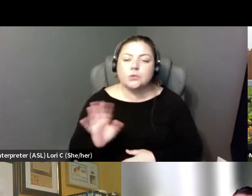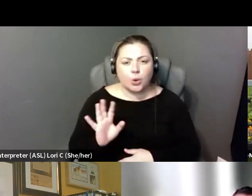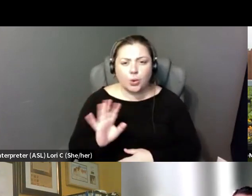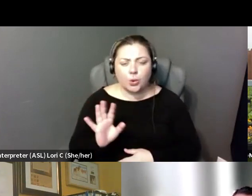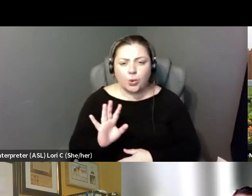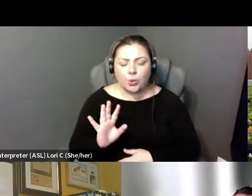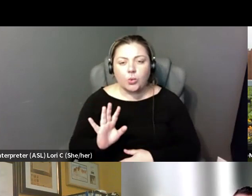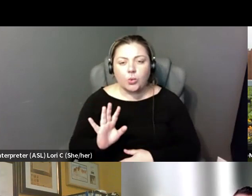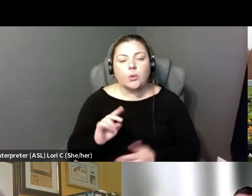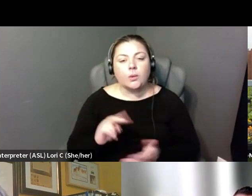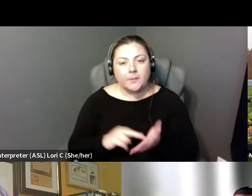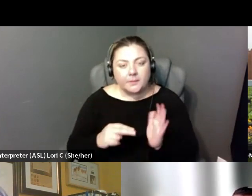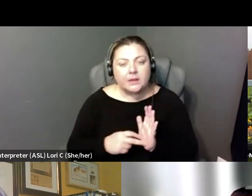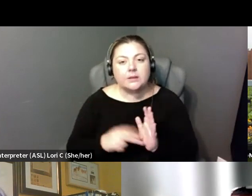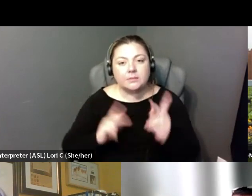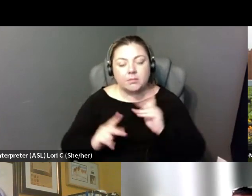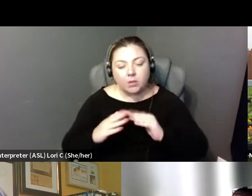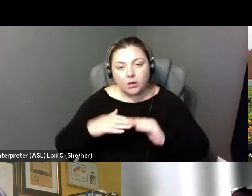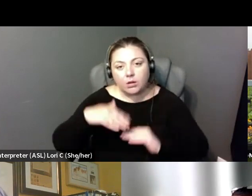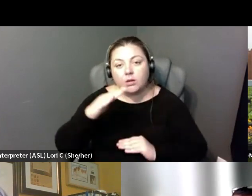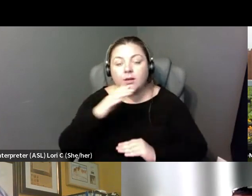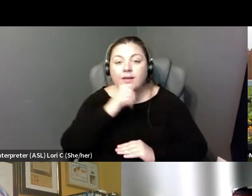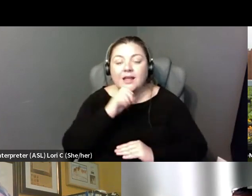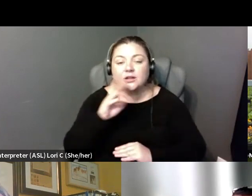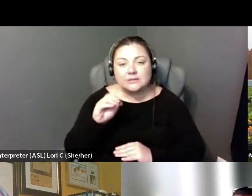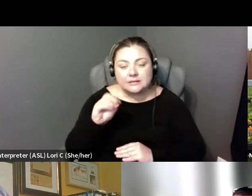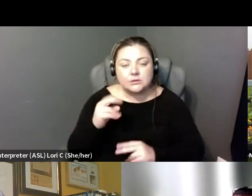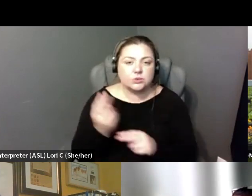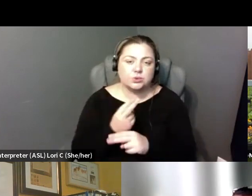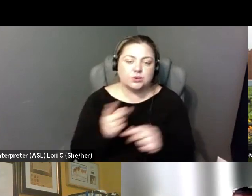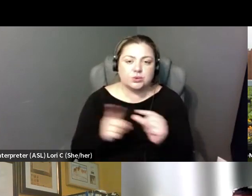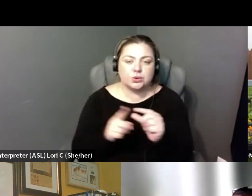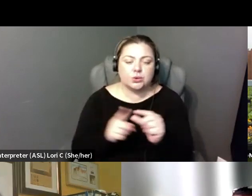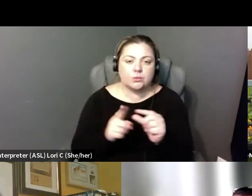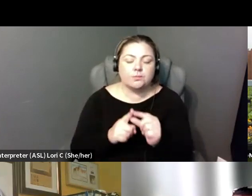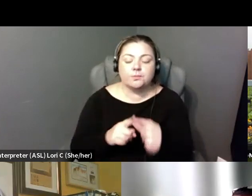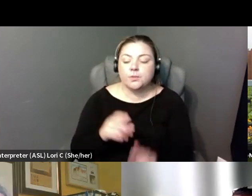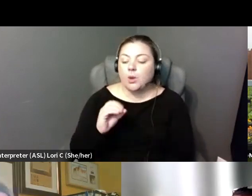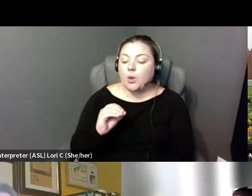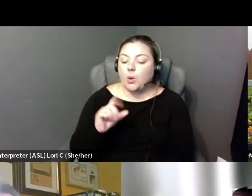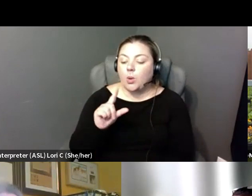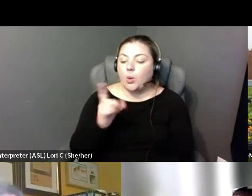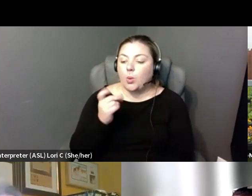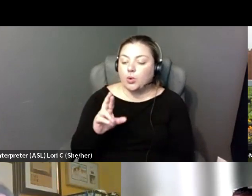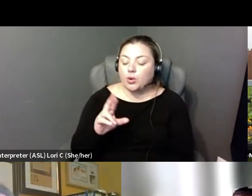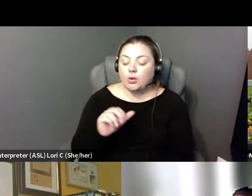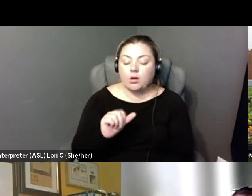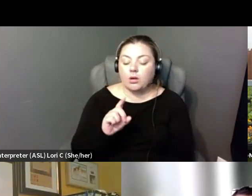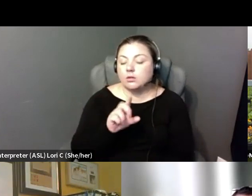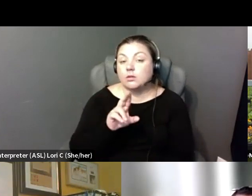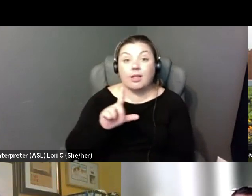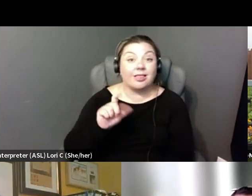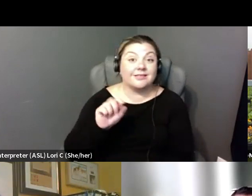when you have to use a term, older adults is more appropriate. Well, that is wonderful to know, to learn. Thank you so